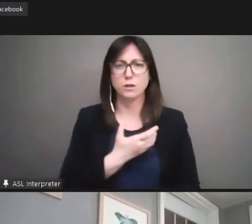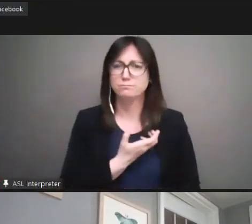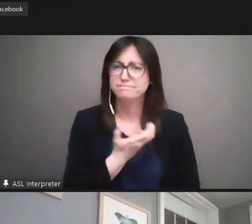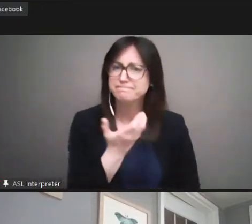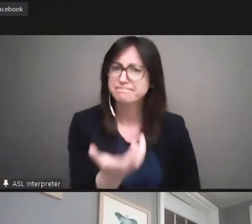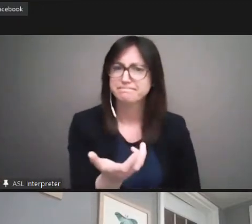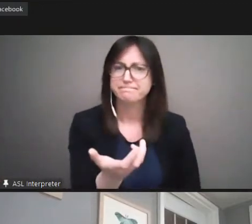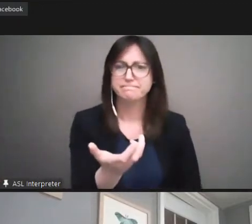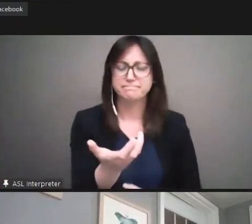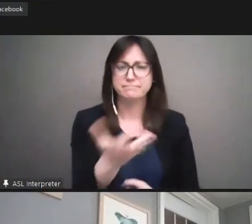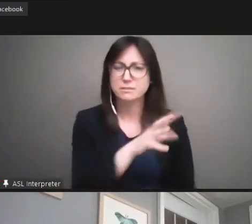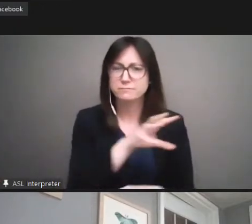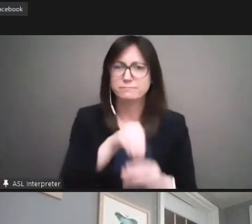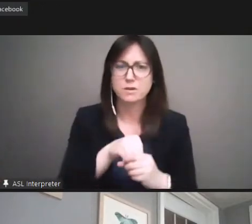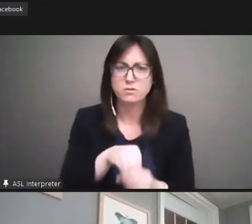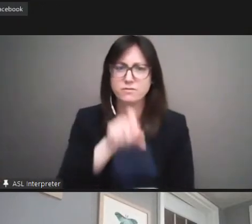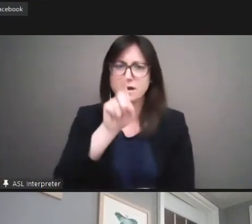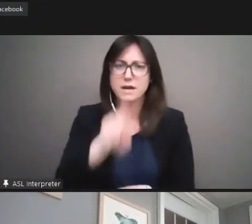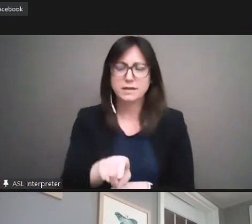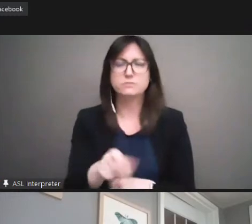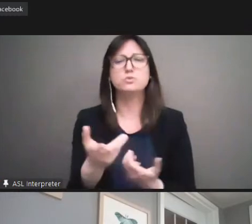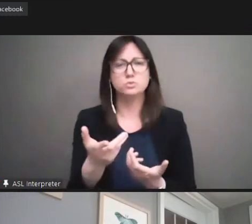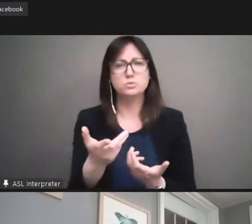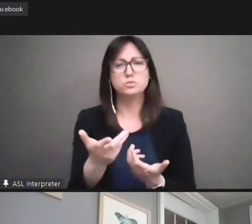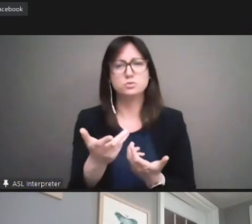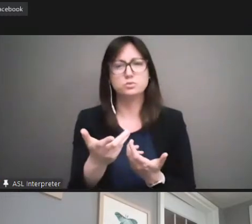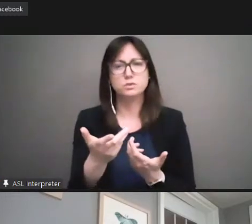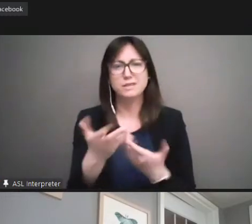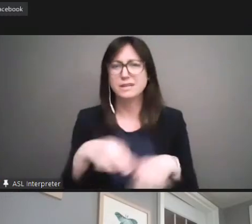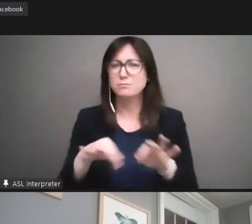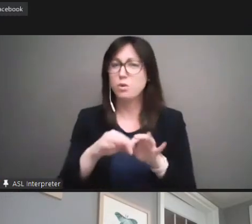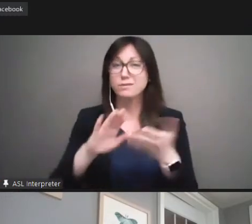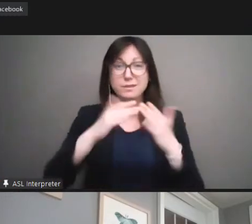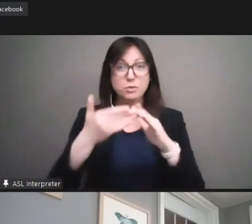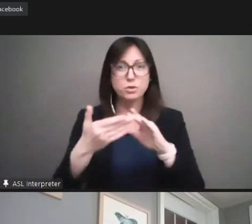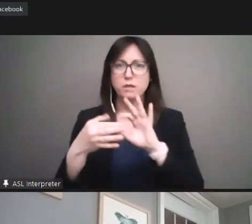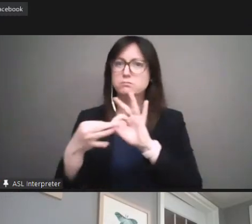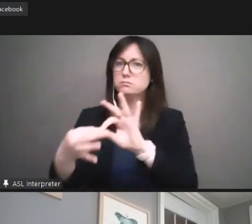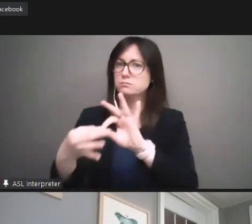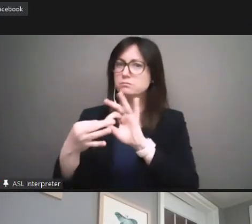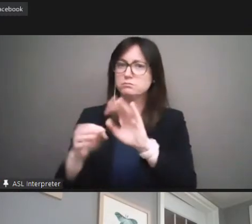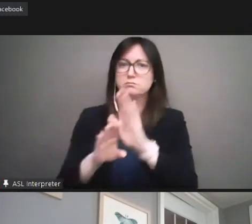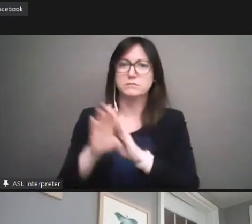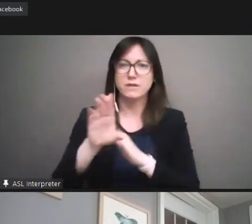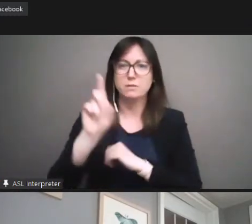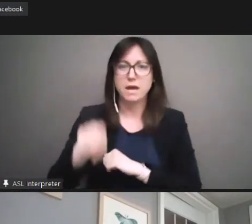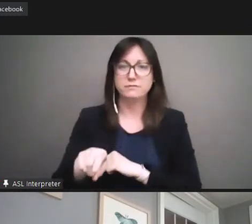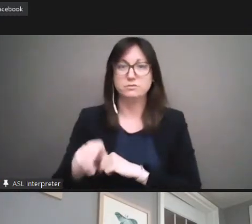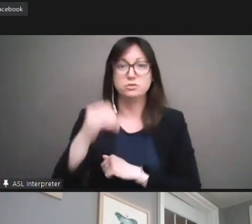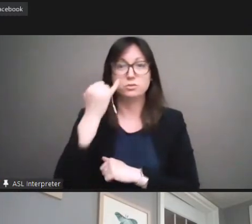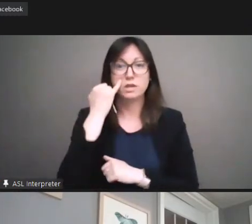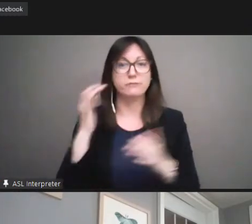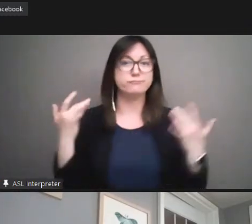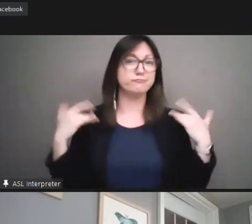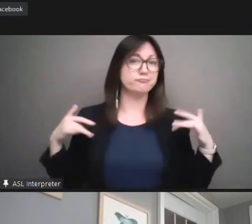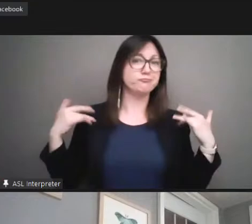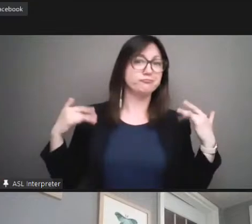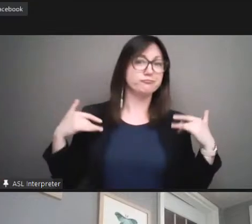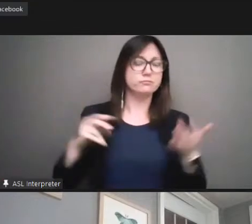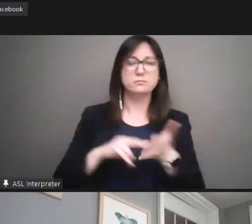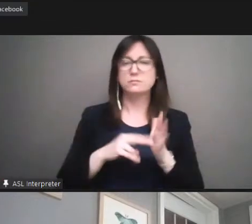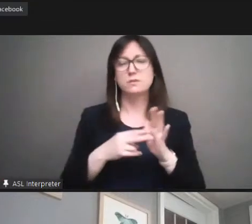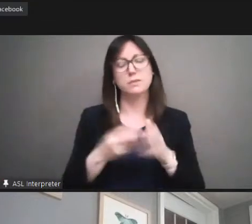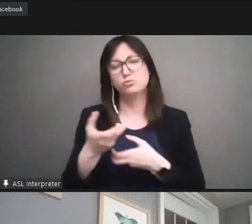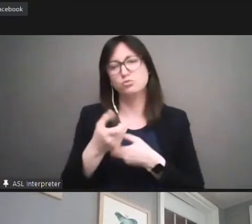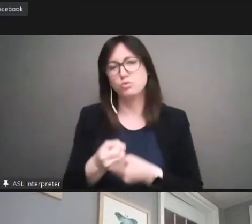create that trust and build that working relationship with the community, or else it's not going to work. You really need